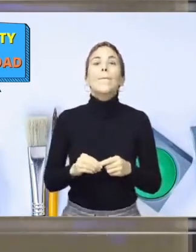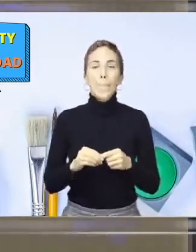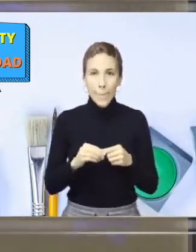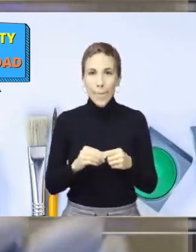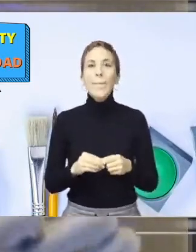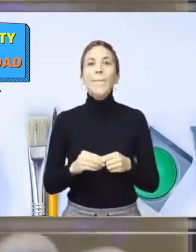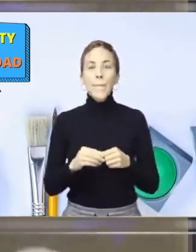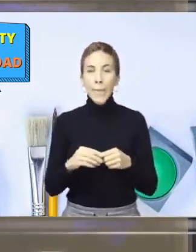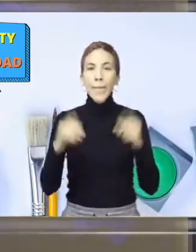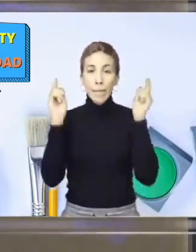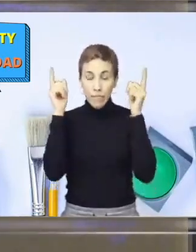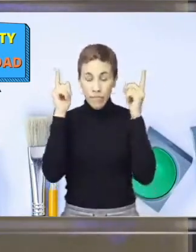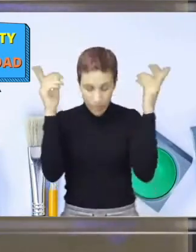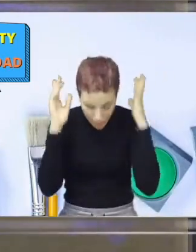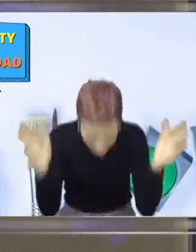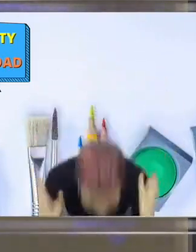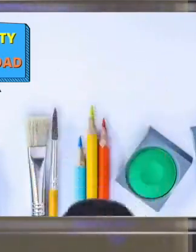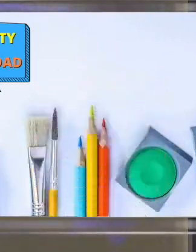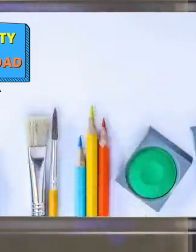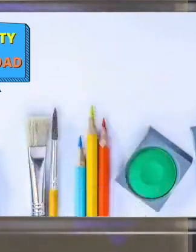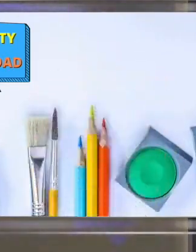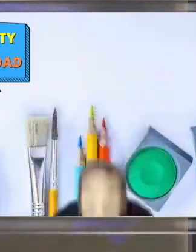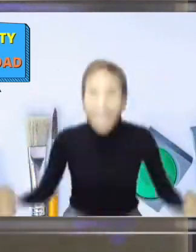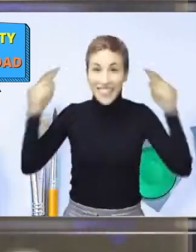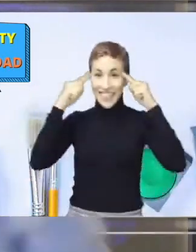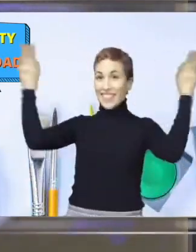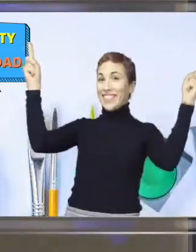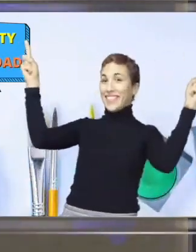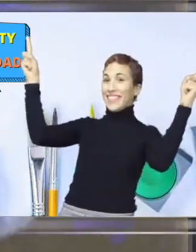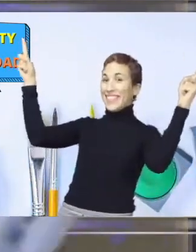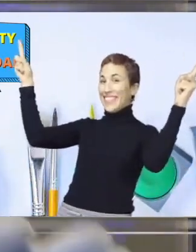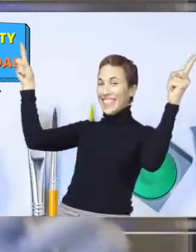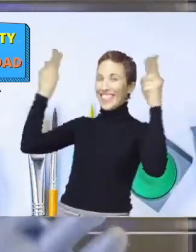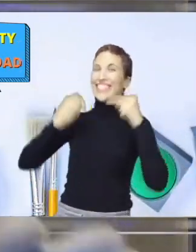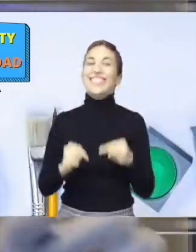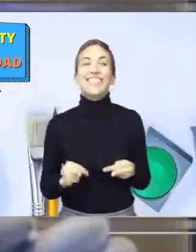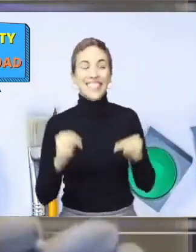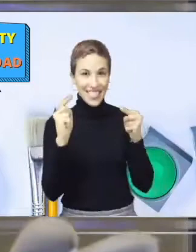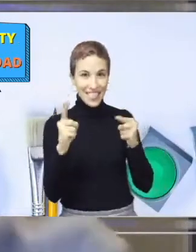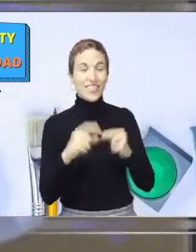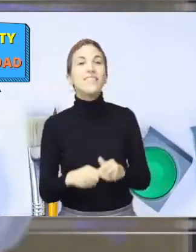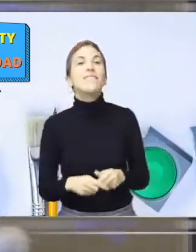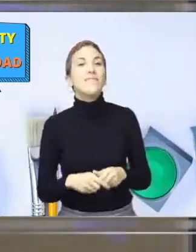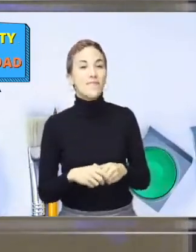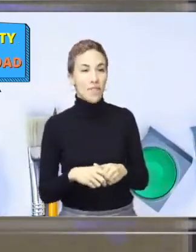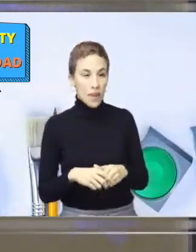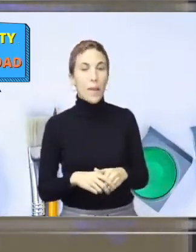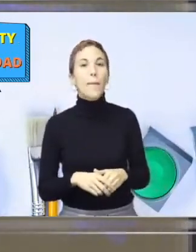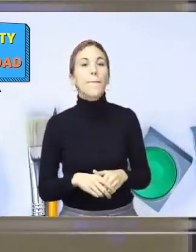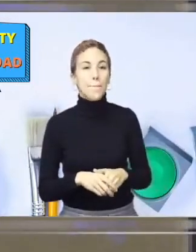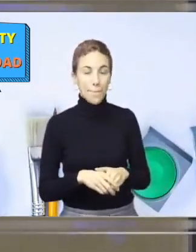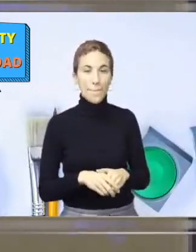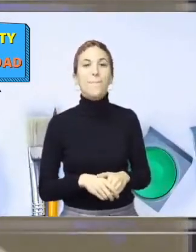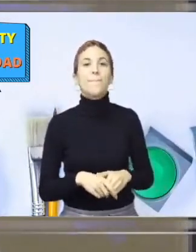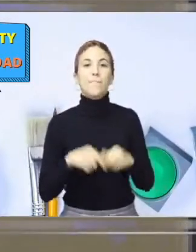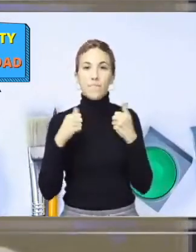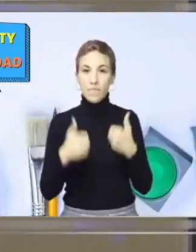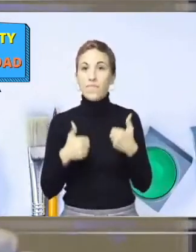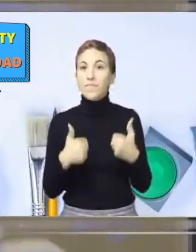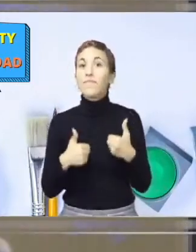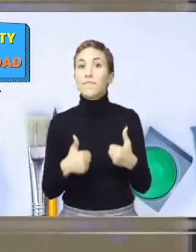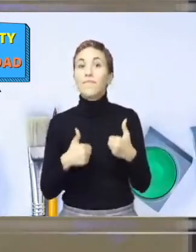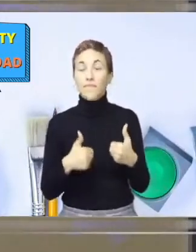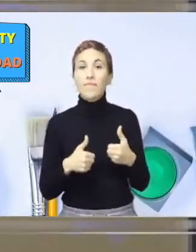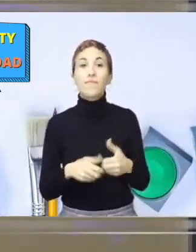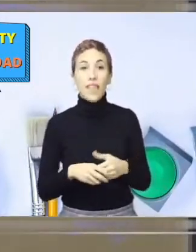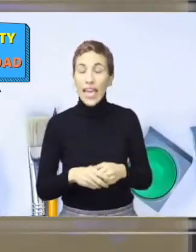And guess what? When you're creative, it helps to solve problems and helps us feel better.